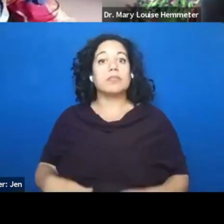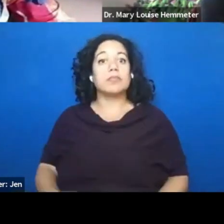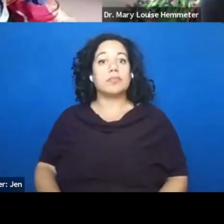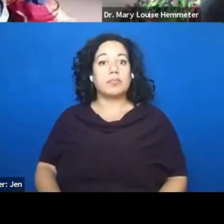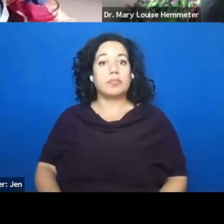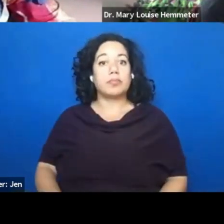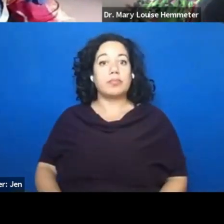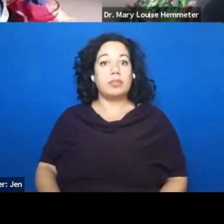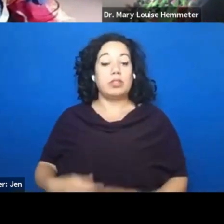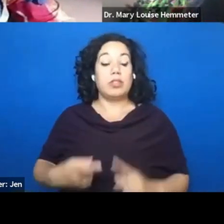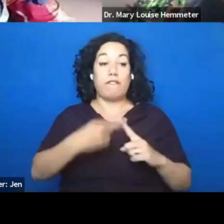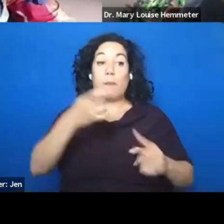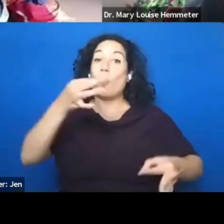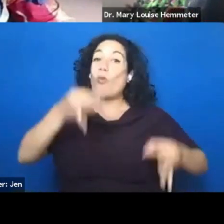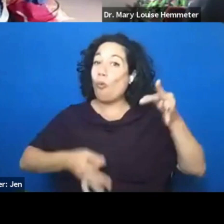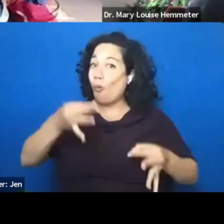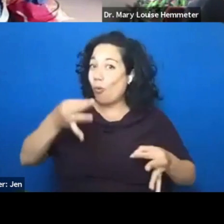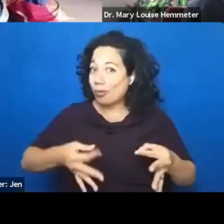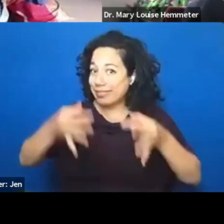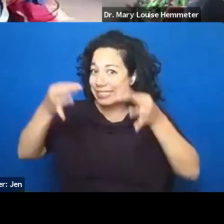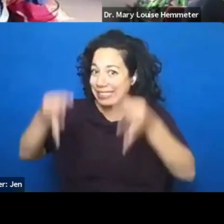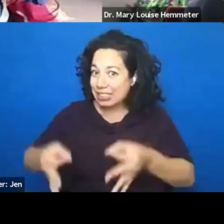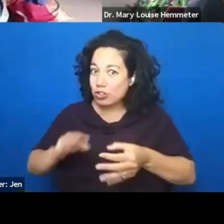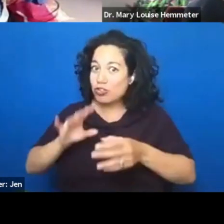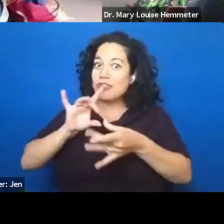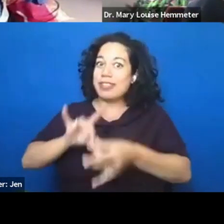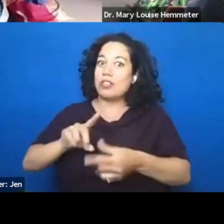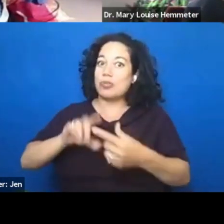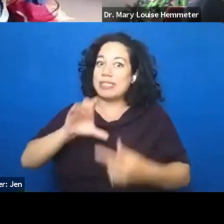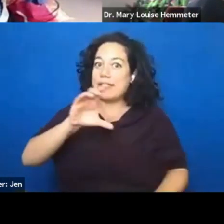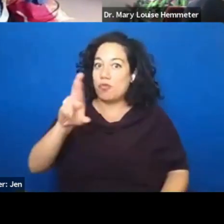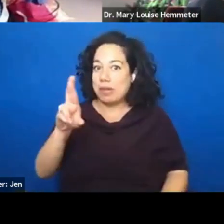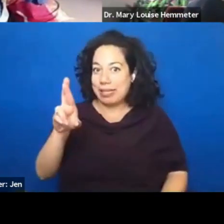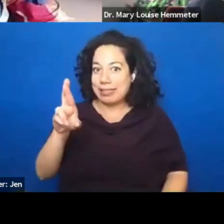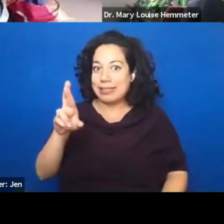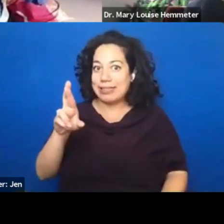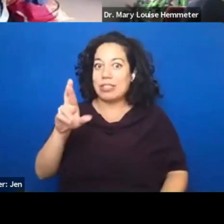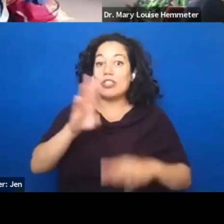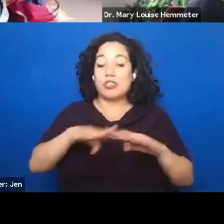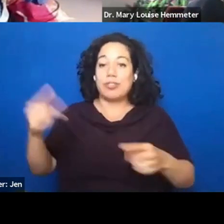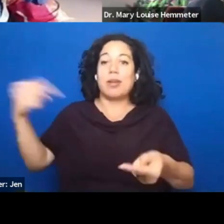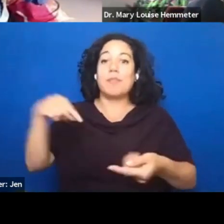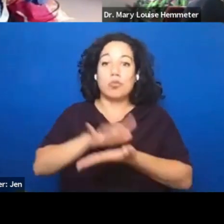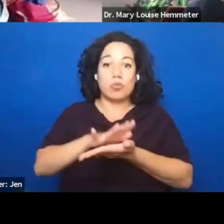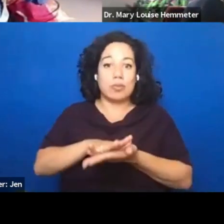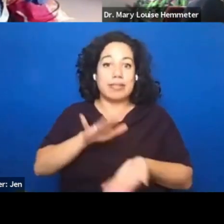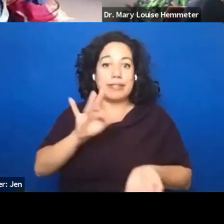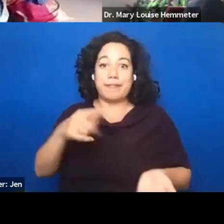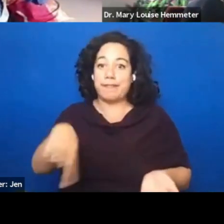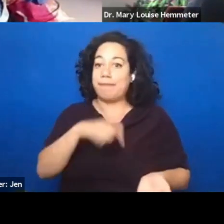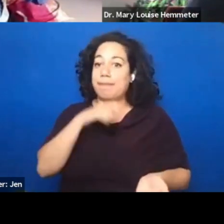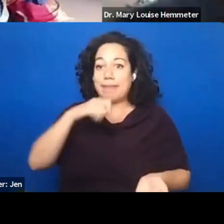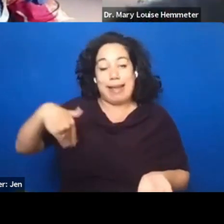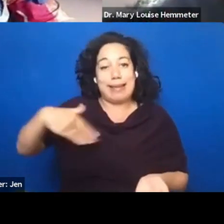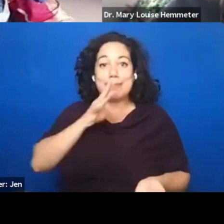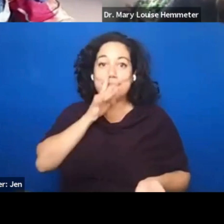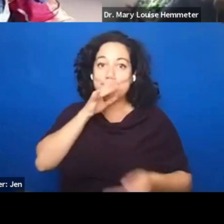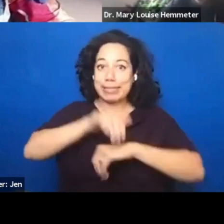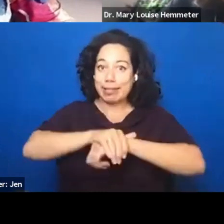from court decisions related to civil rights for children who come to school not speaking English. So in that